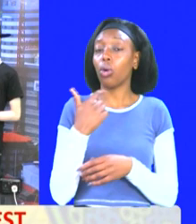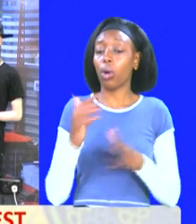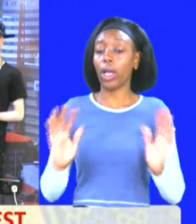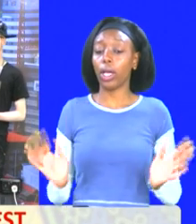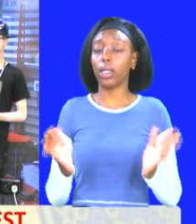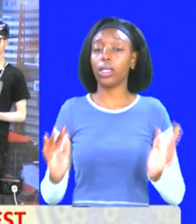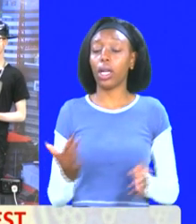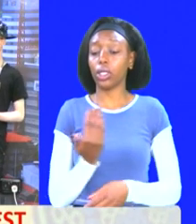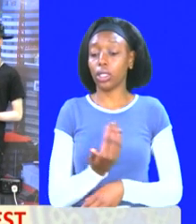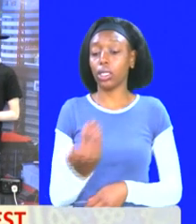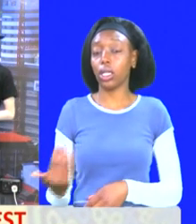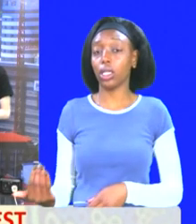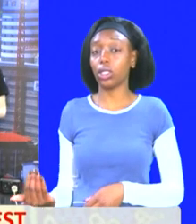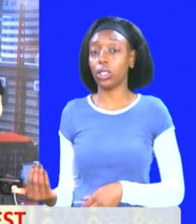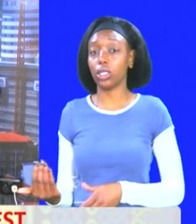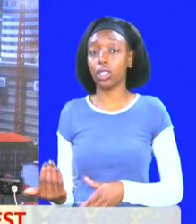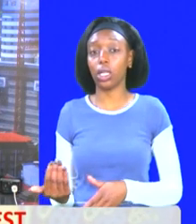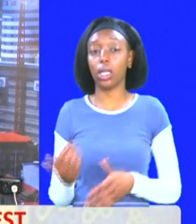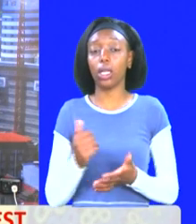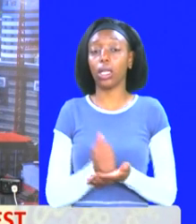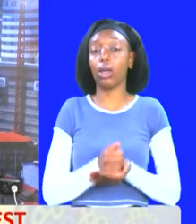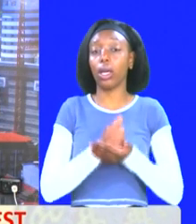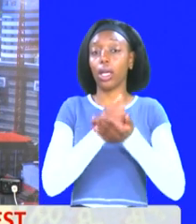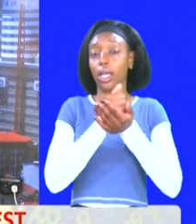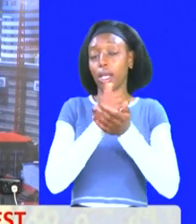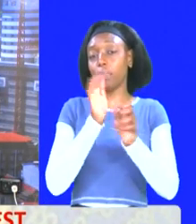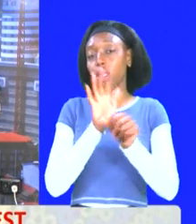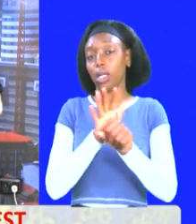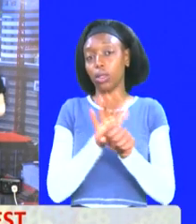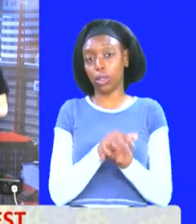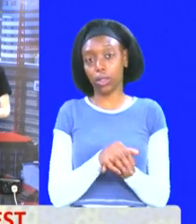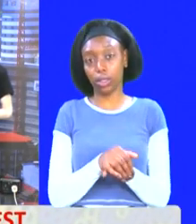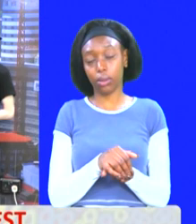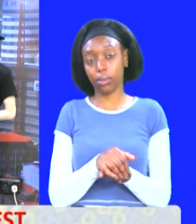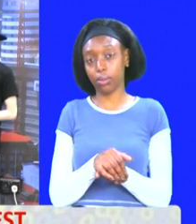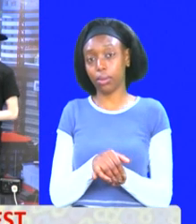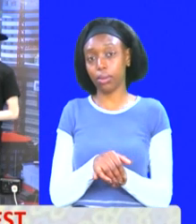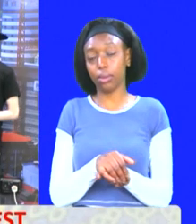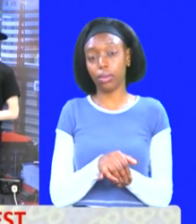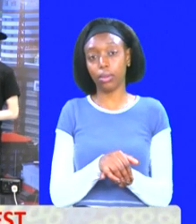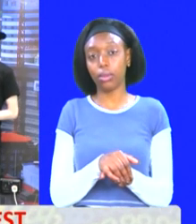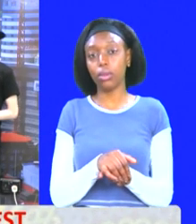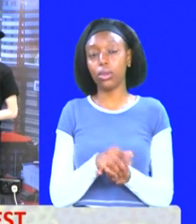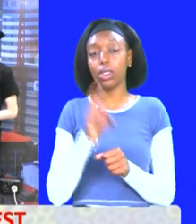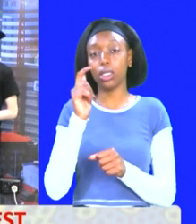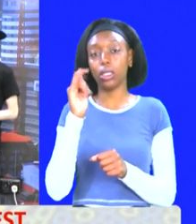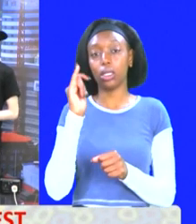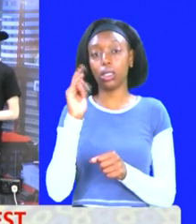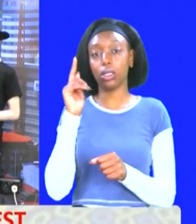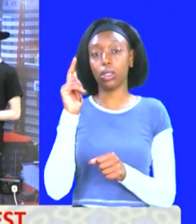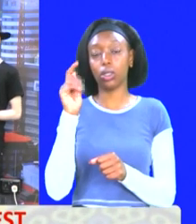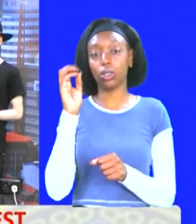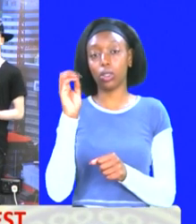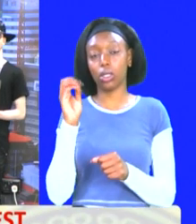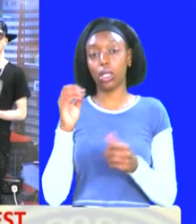just keeping up with you. Is it... imewatoa kazi ama wando wameshindwa kukipa. Alafu I don't know what TikTok does. TikTok inagrow faster kushinda